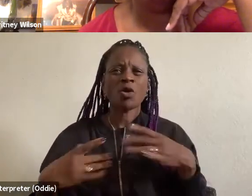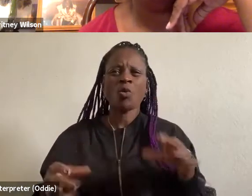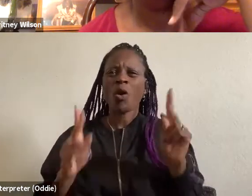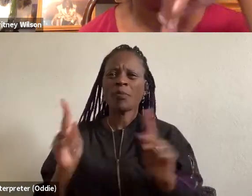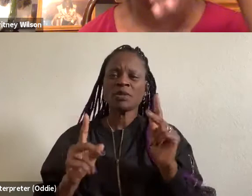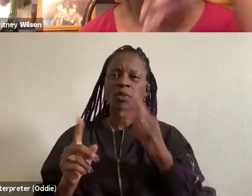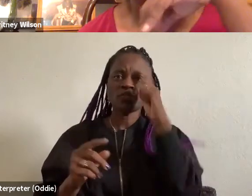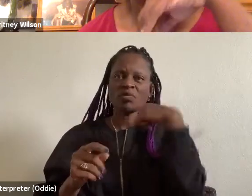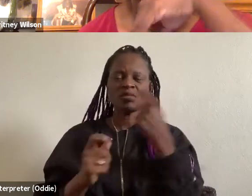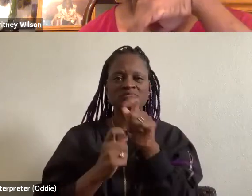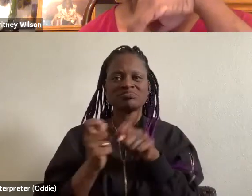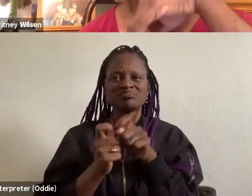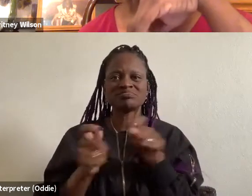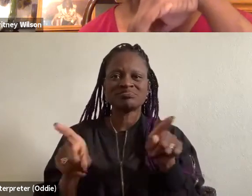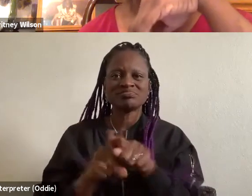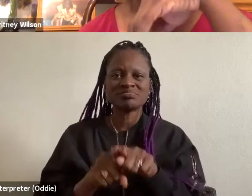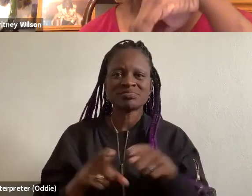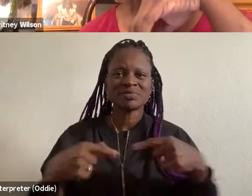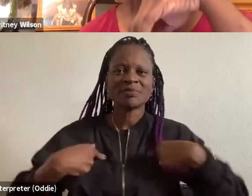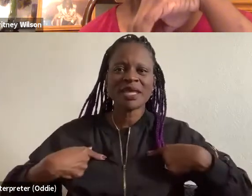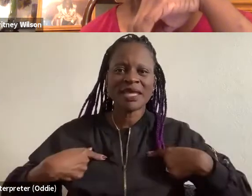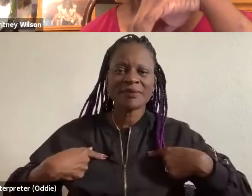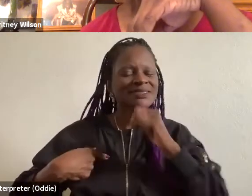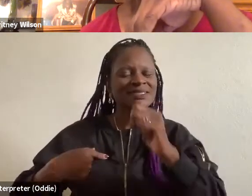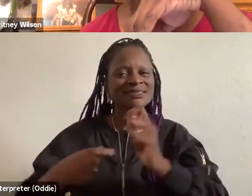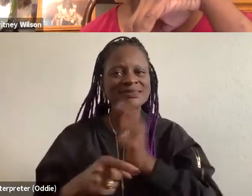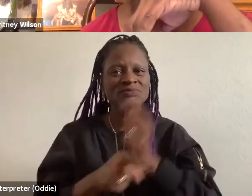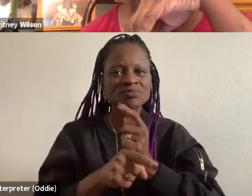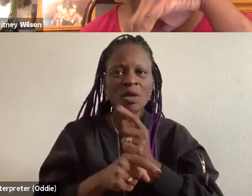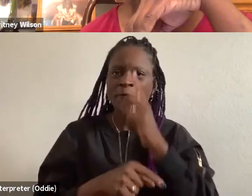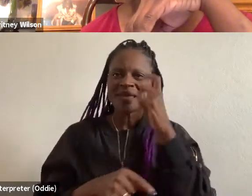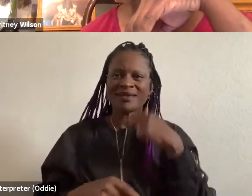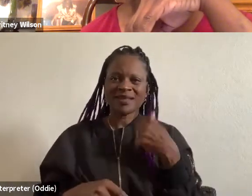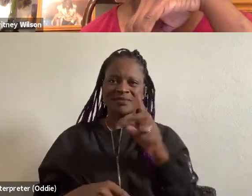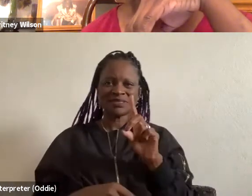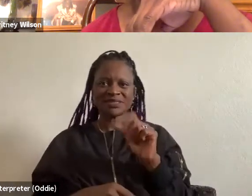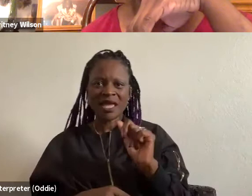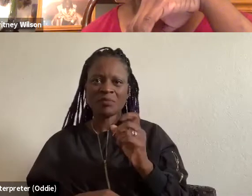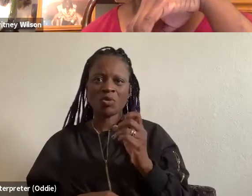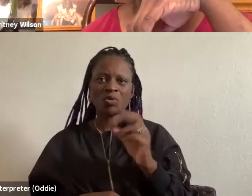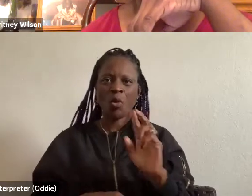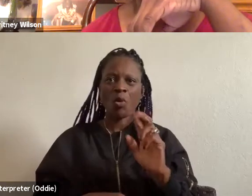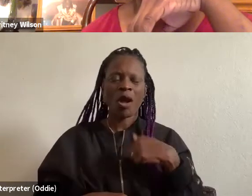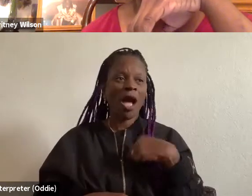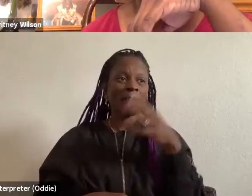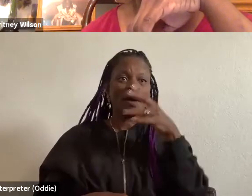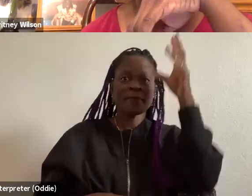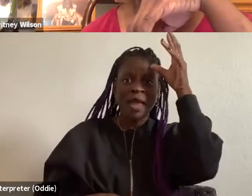because that's not true inclusion. Just because you're disabled or you're a parent of a person who's disabled, which